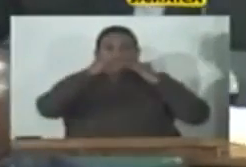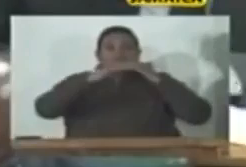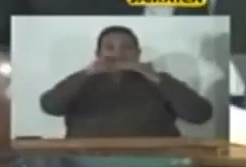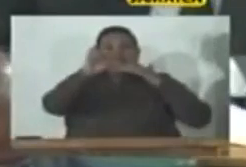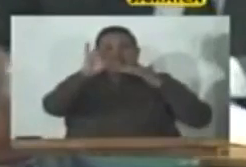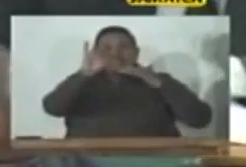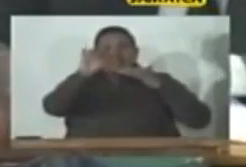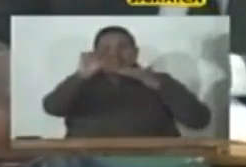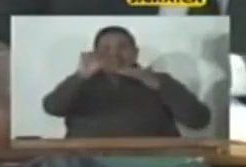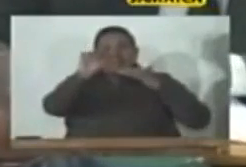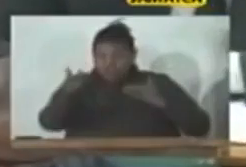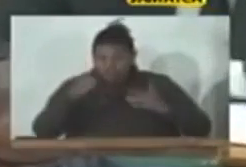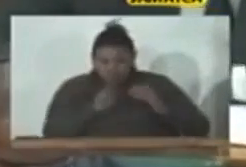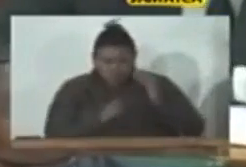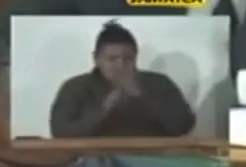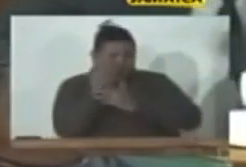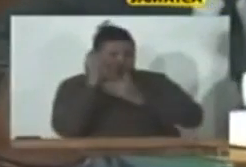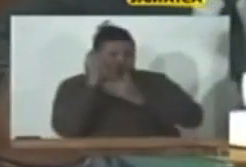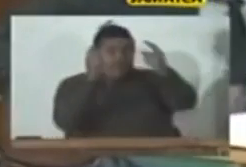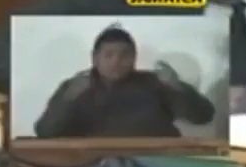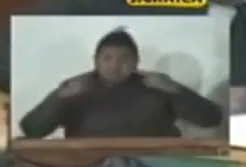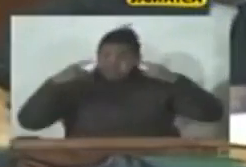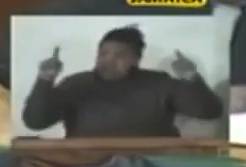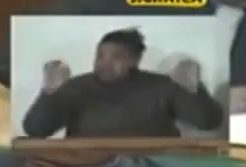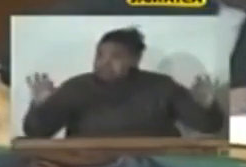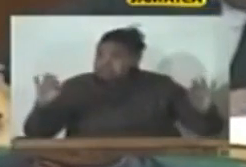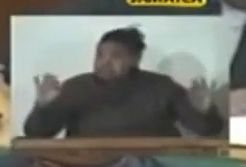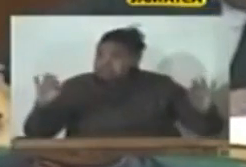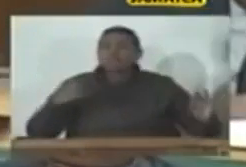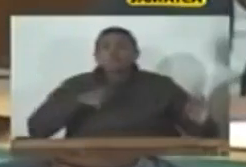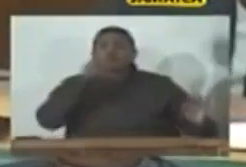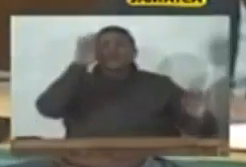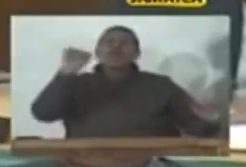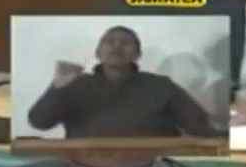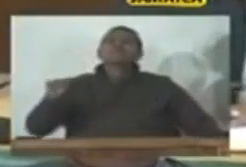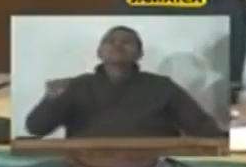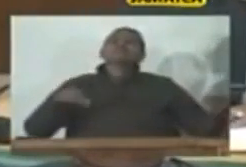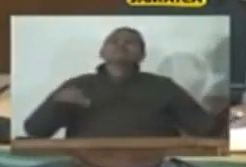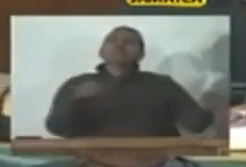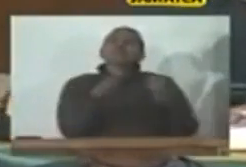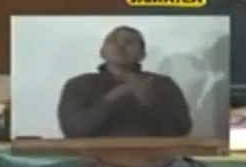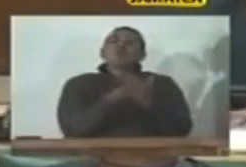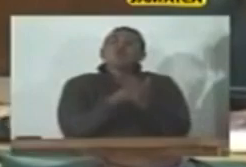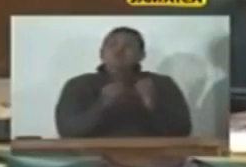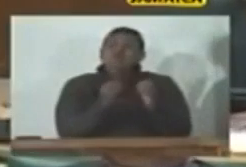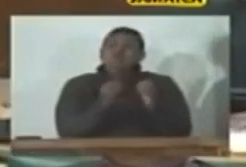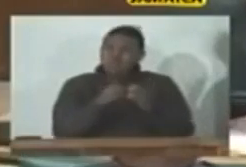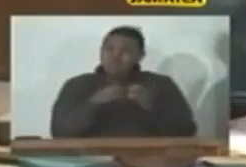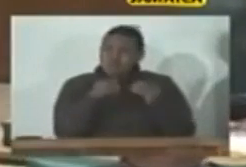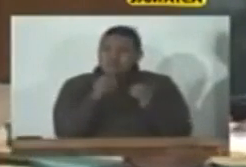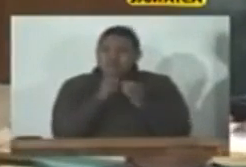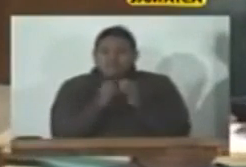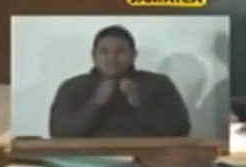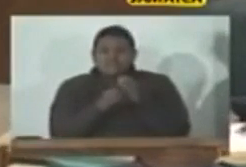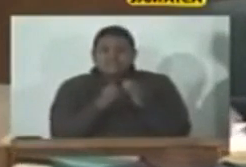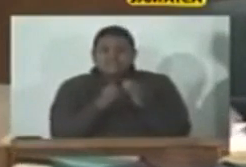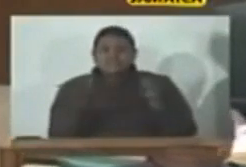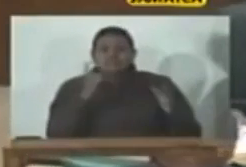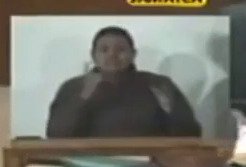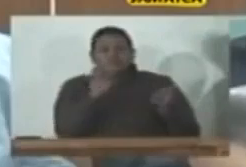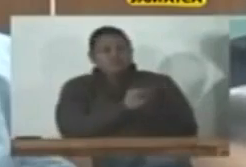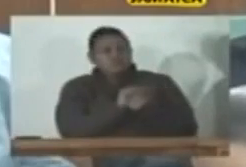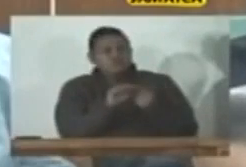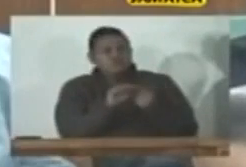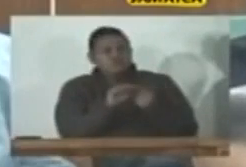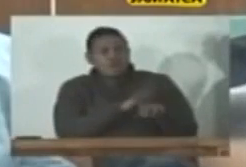able to spend more on capital expenditure to fix our decaying hospitals, our farm roads, our crumbling water systems, and